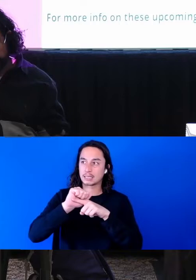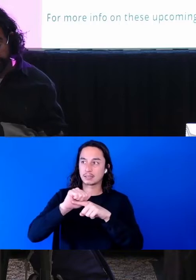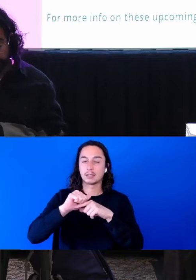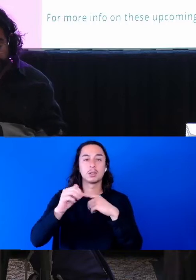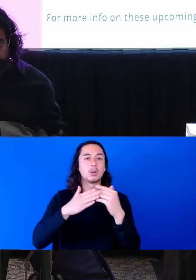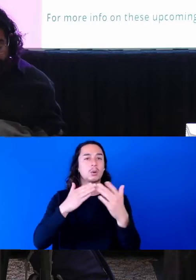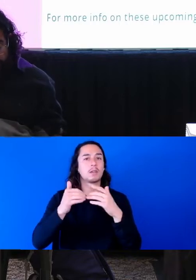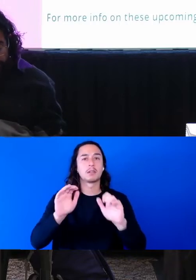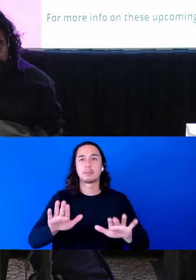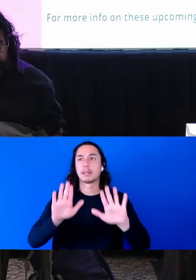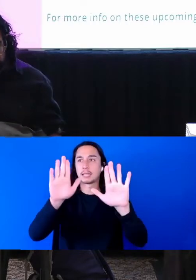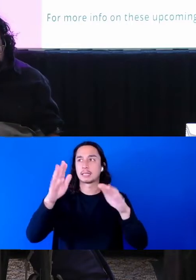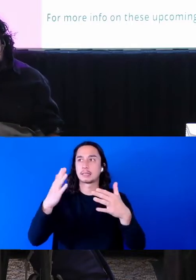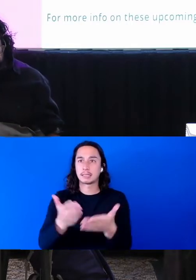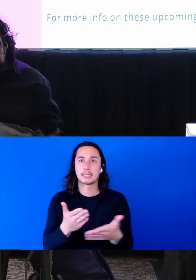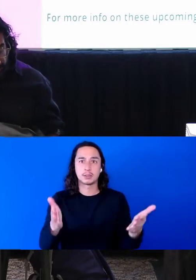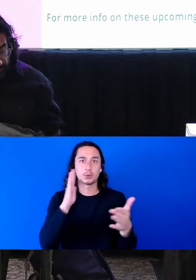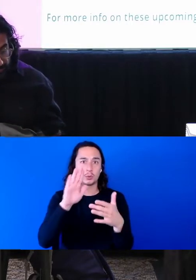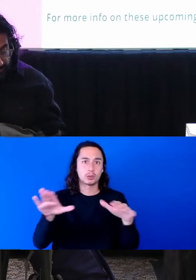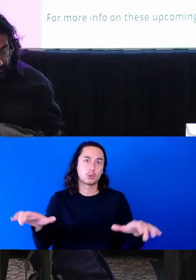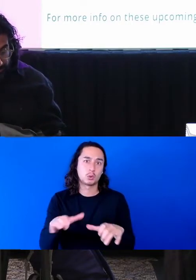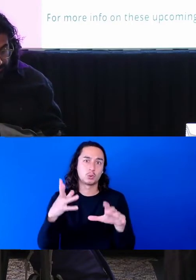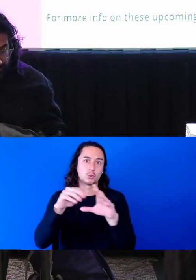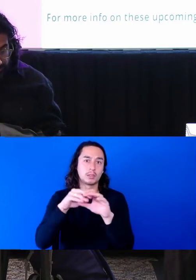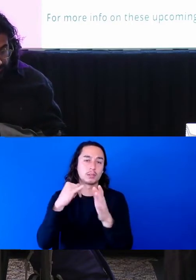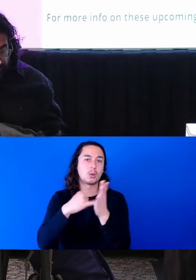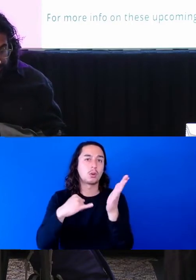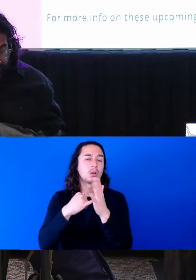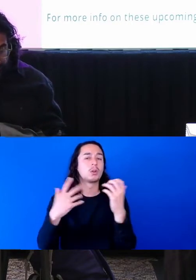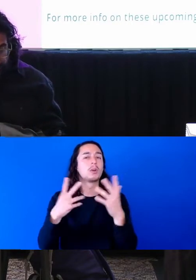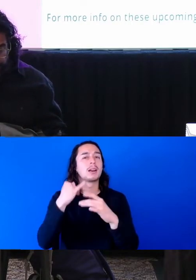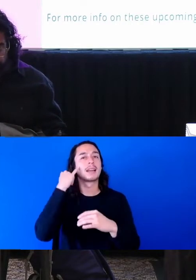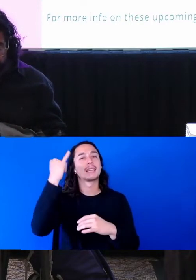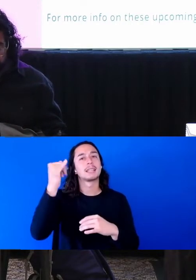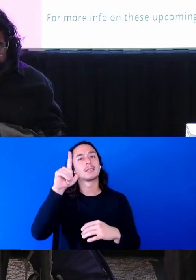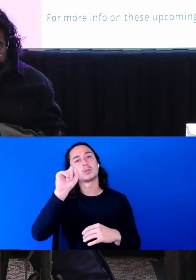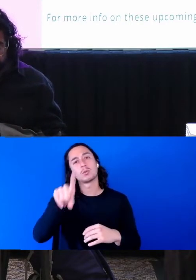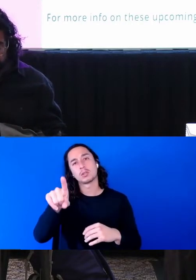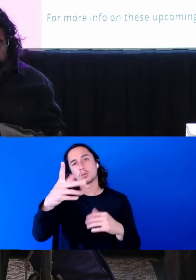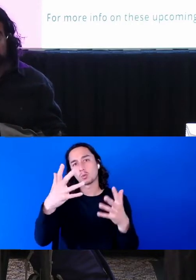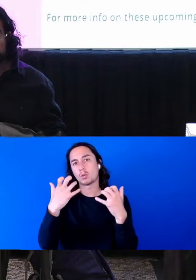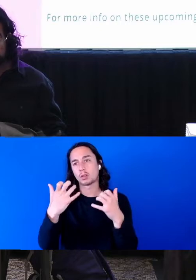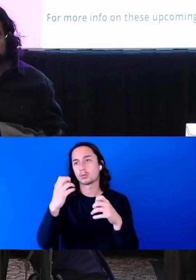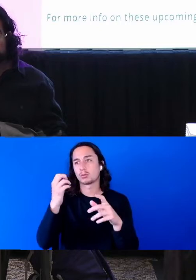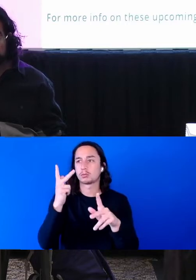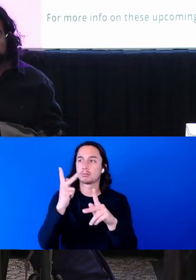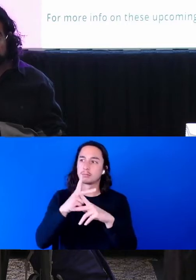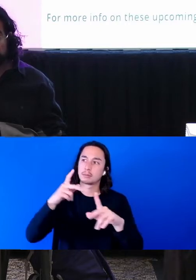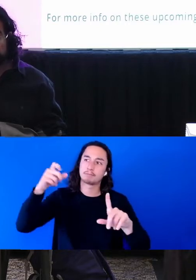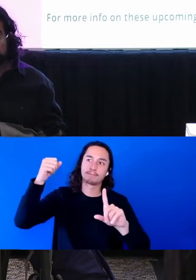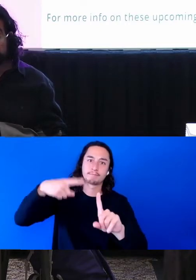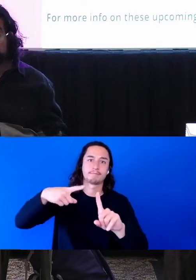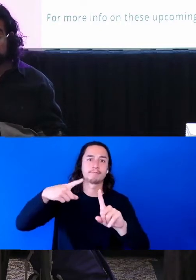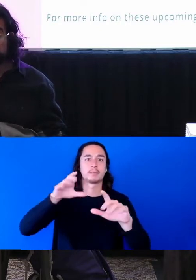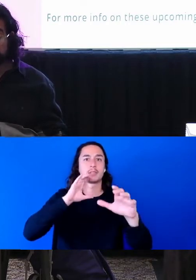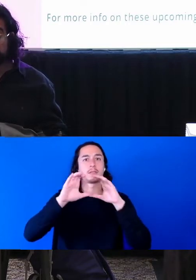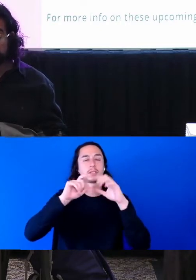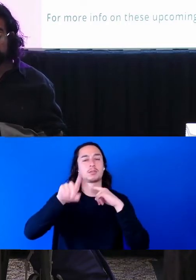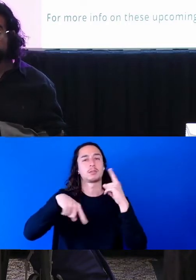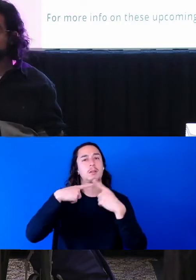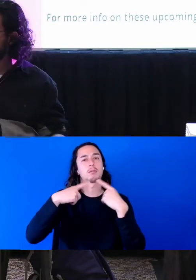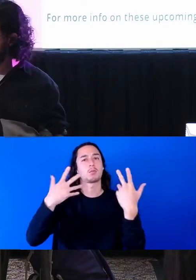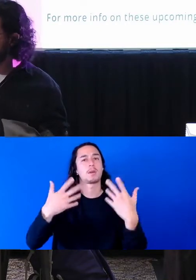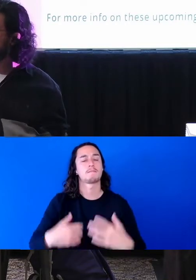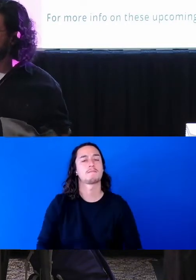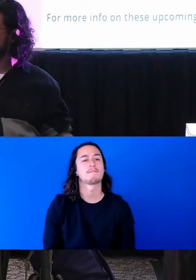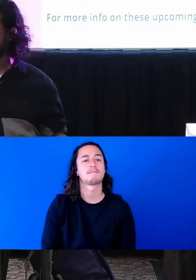you go on to do in art, what are the ideas and questions that you want to keep sparking conversations about?